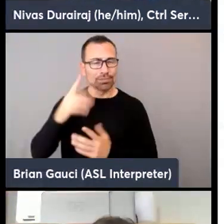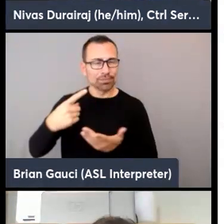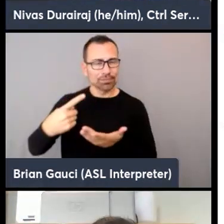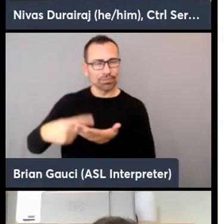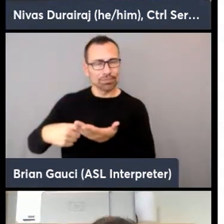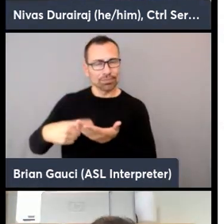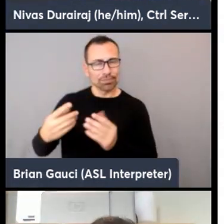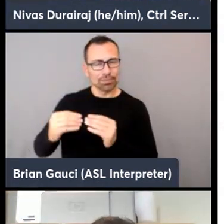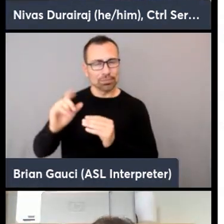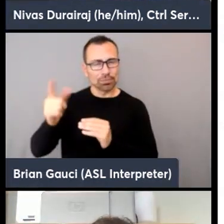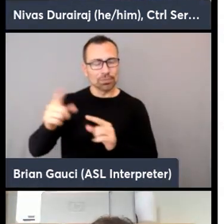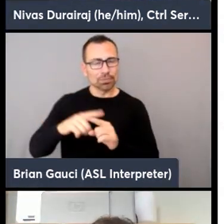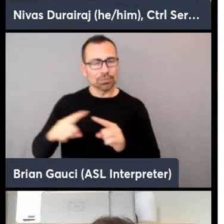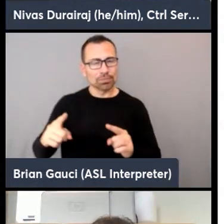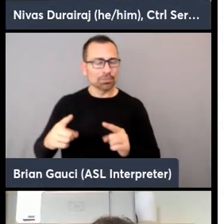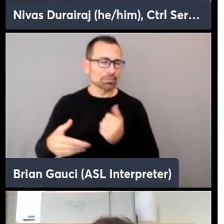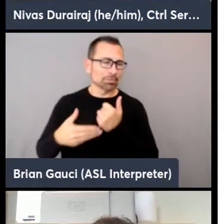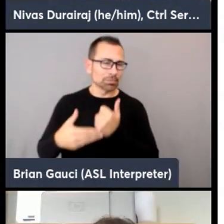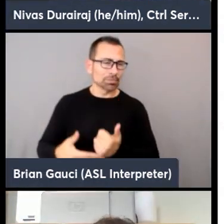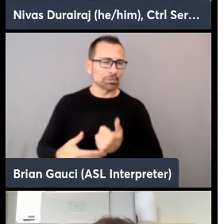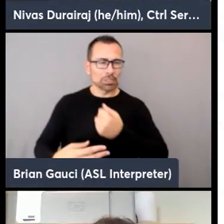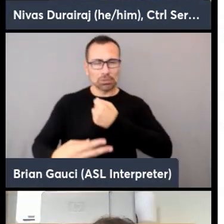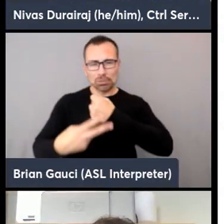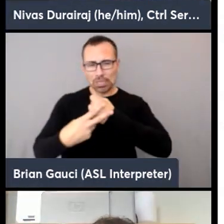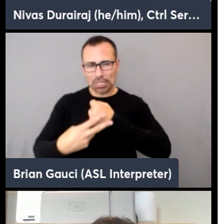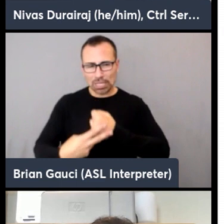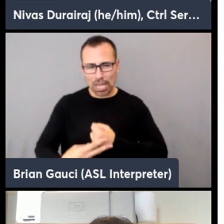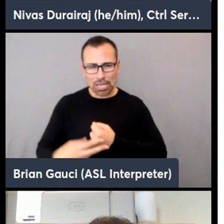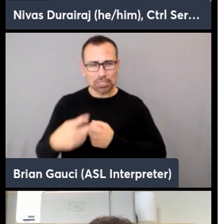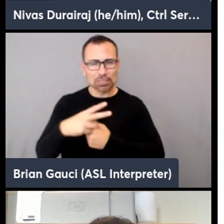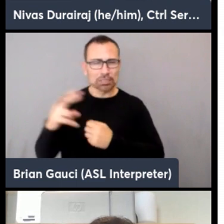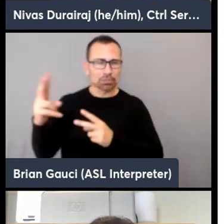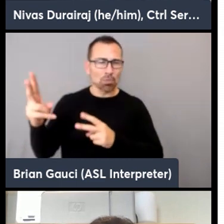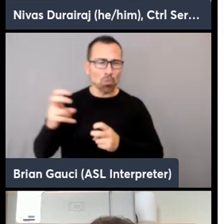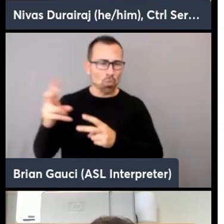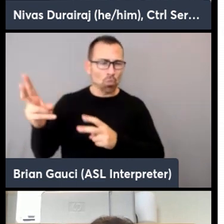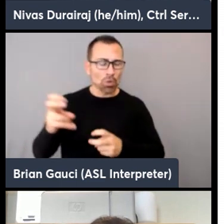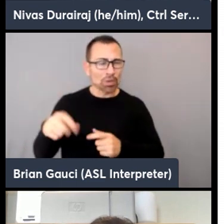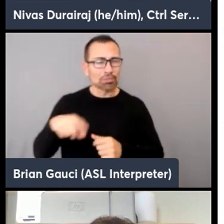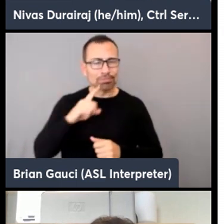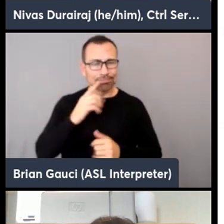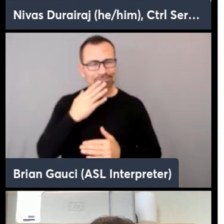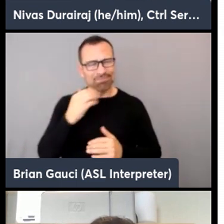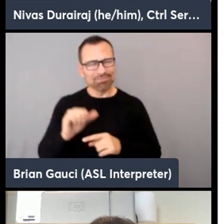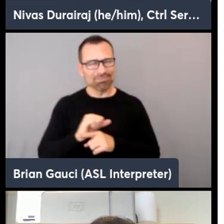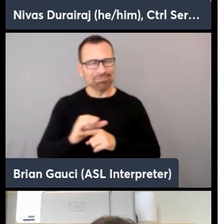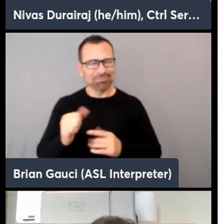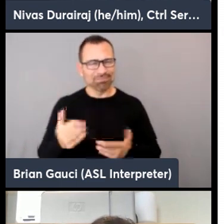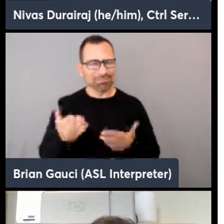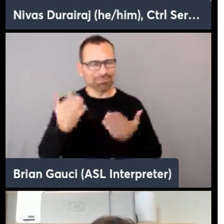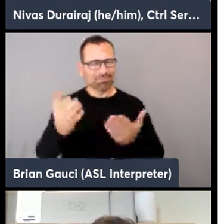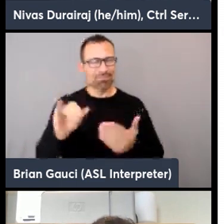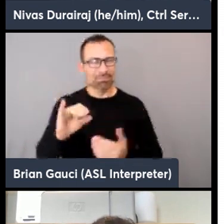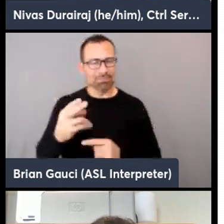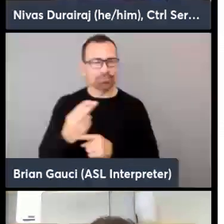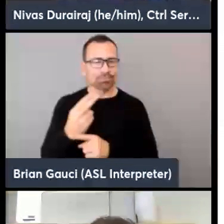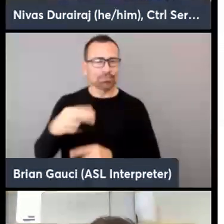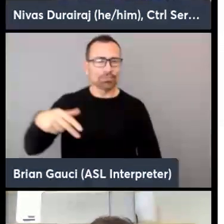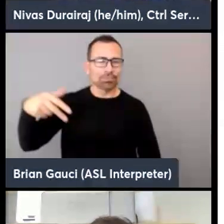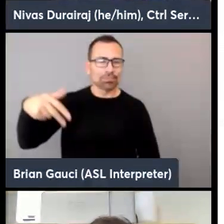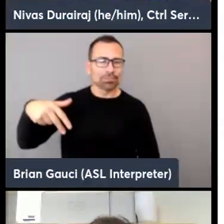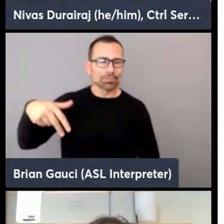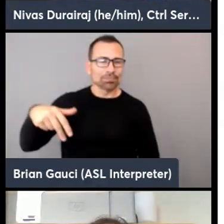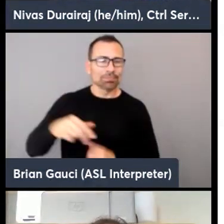basically helps you with caching and polling. And it's definitely a best practice that we recommend if you're using Lambda.